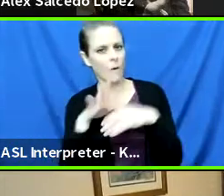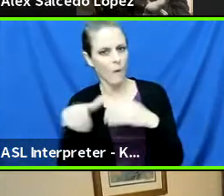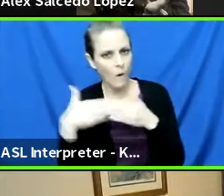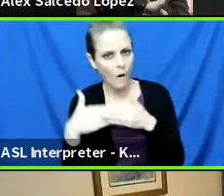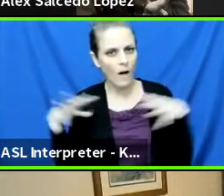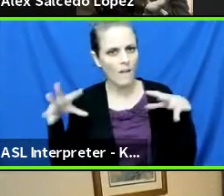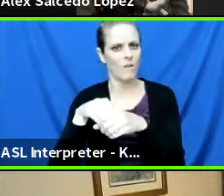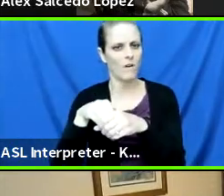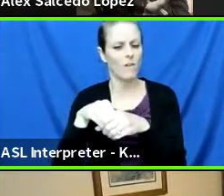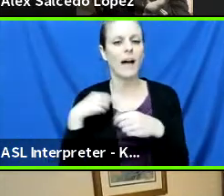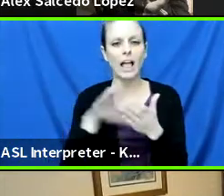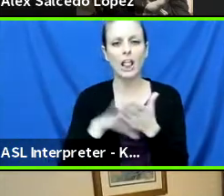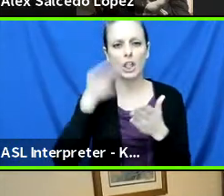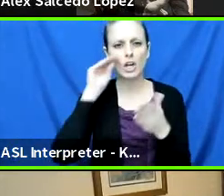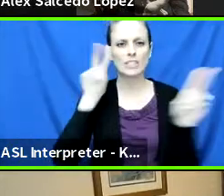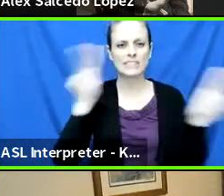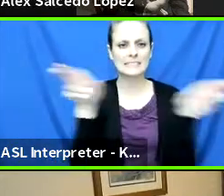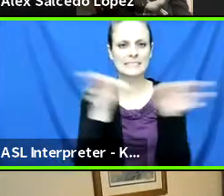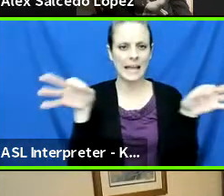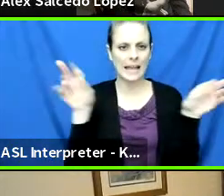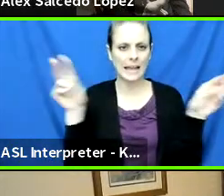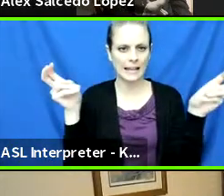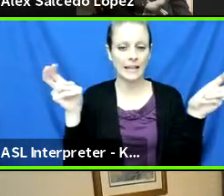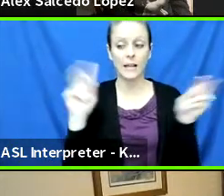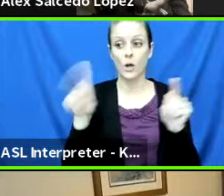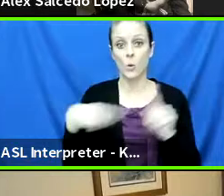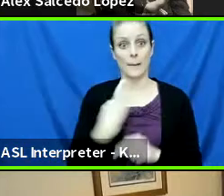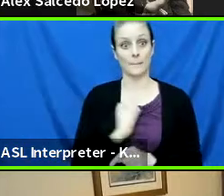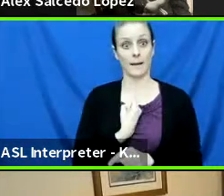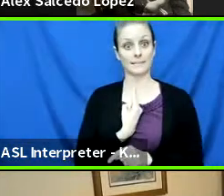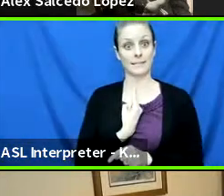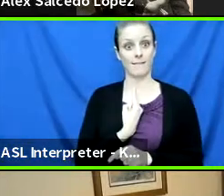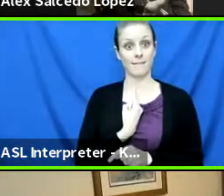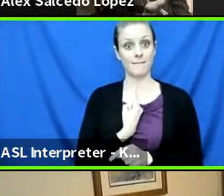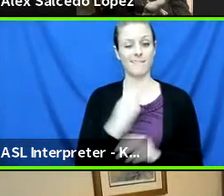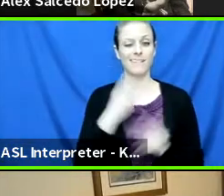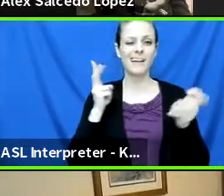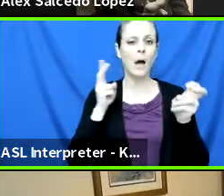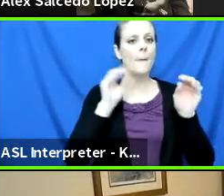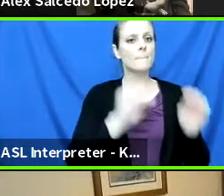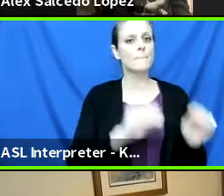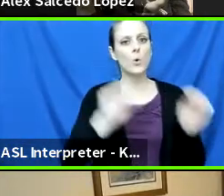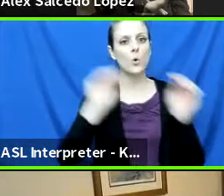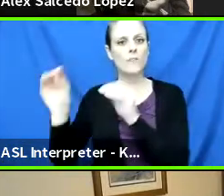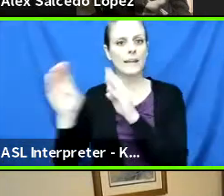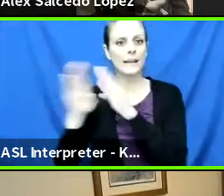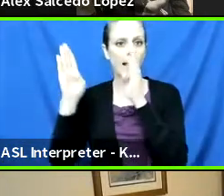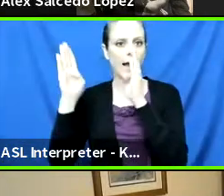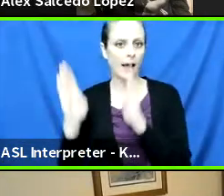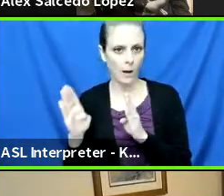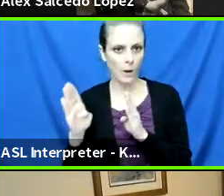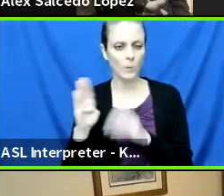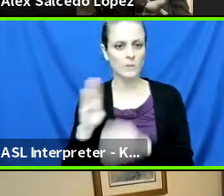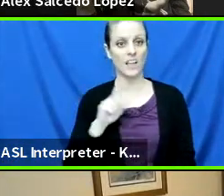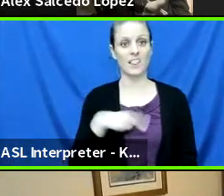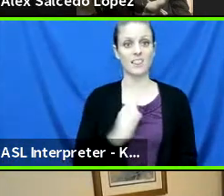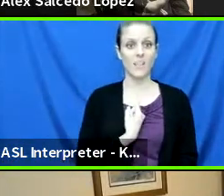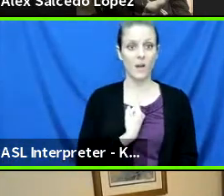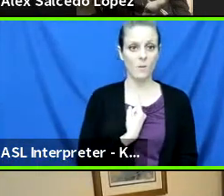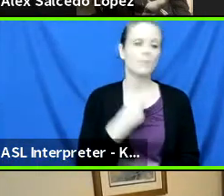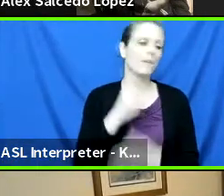when you are by yourself, you're moving a house. You're moving into another house, and